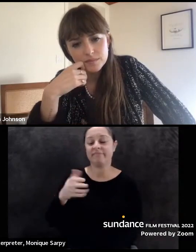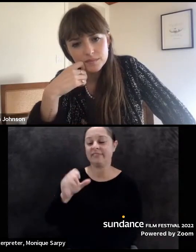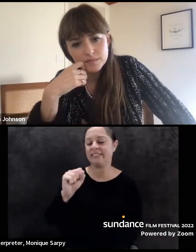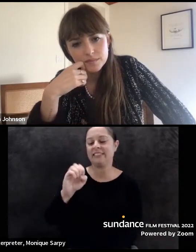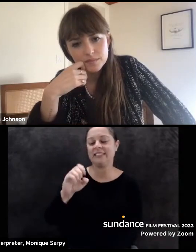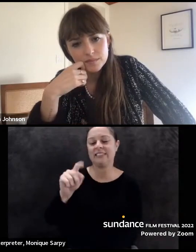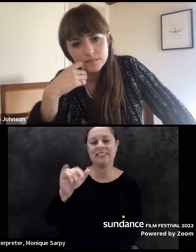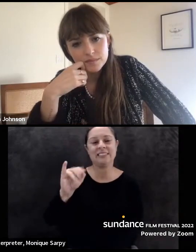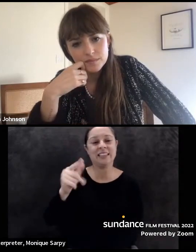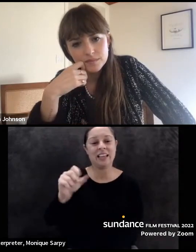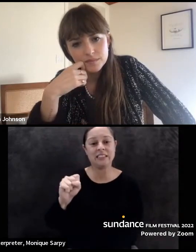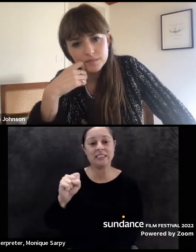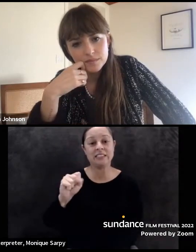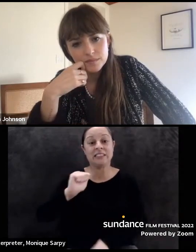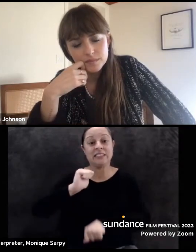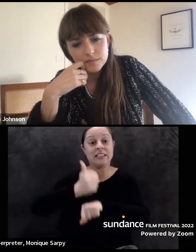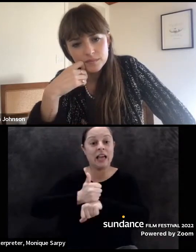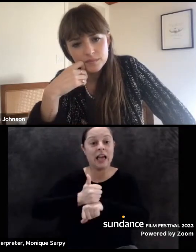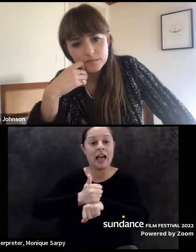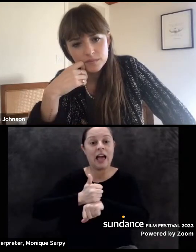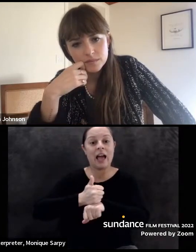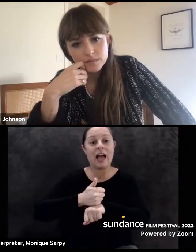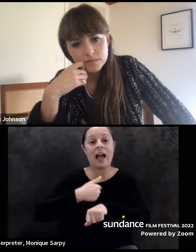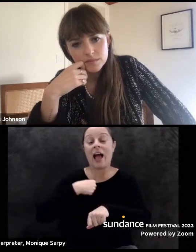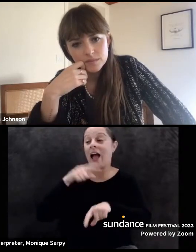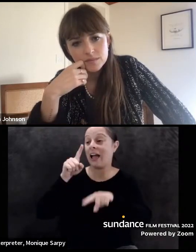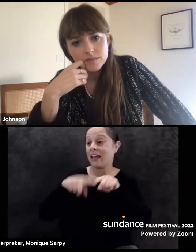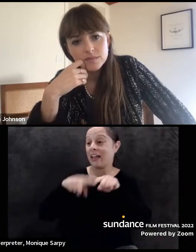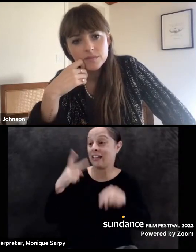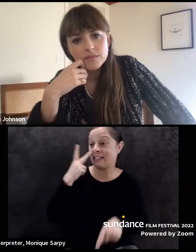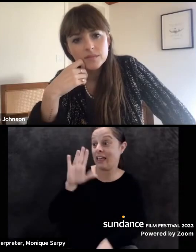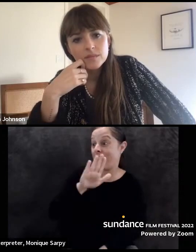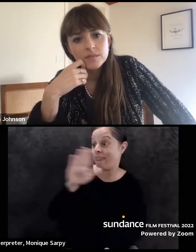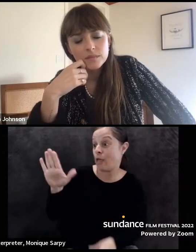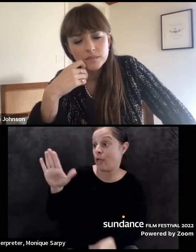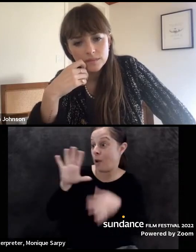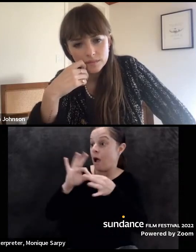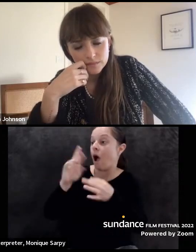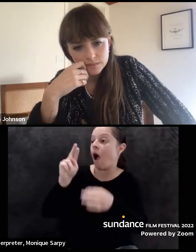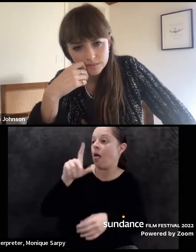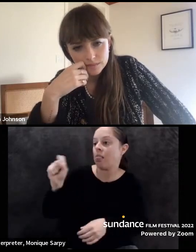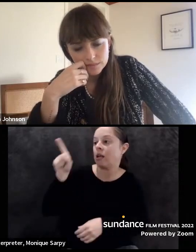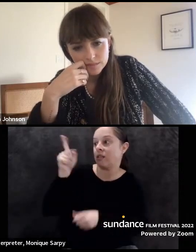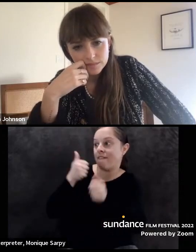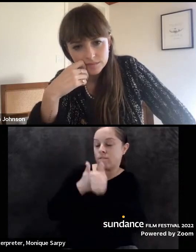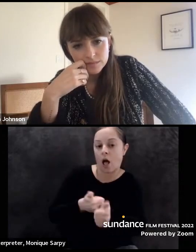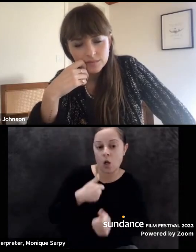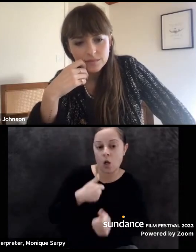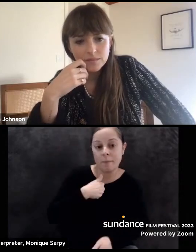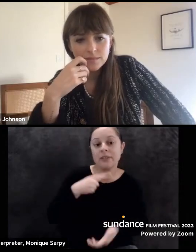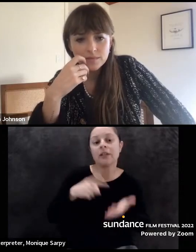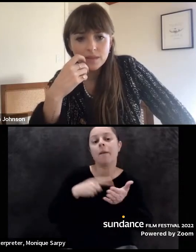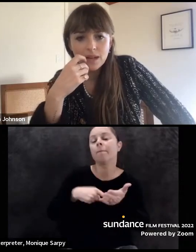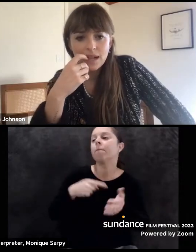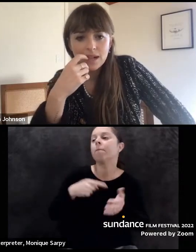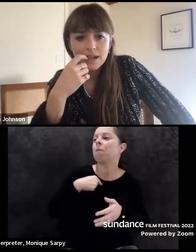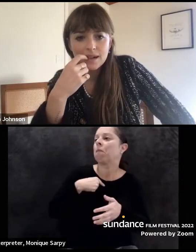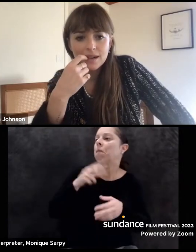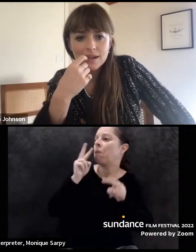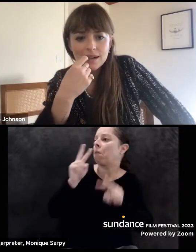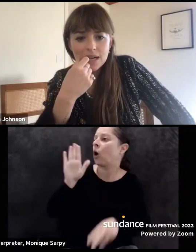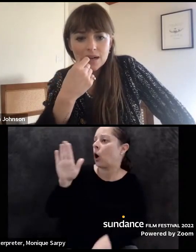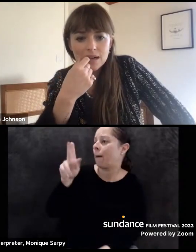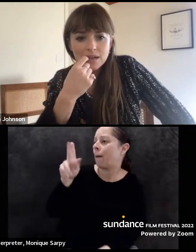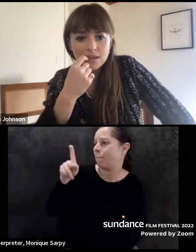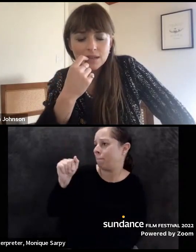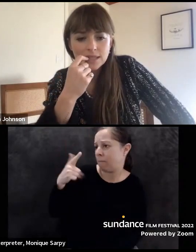settings set to, I can't see anyone's messages unless they follow me. So sometimes I'll go to somebody's page that I don't